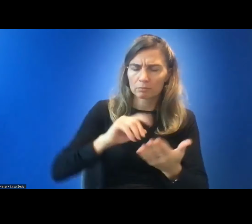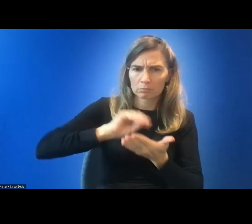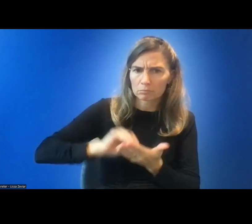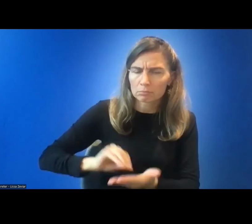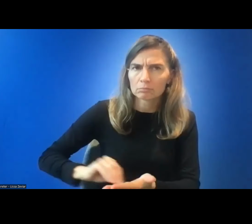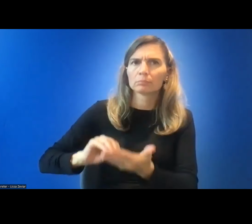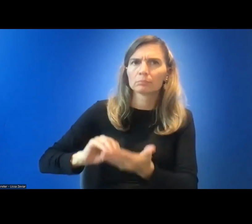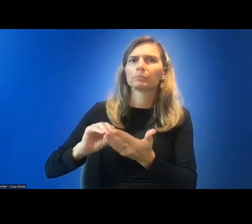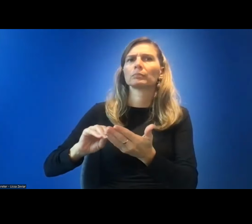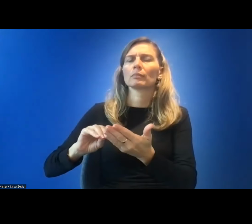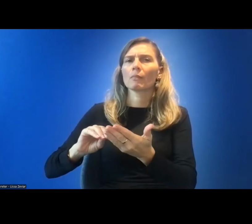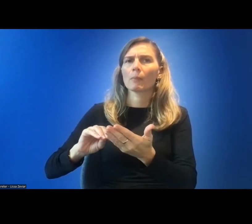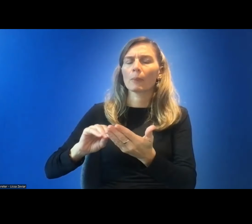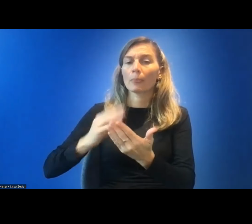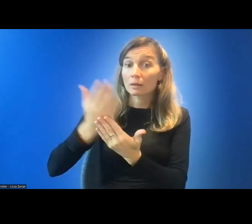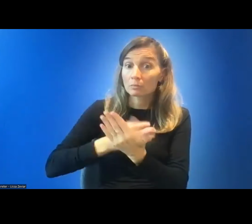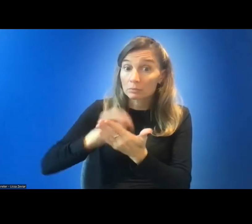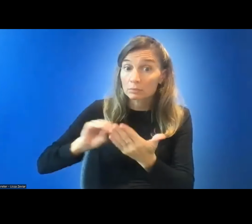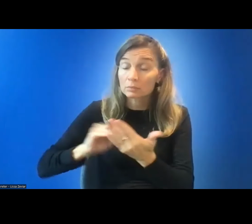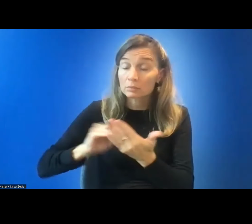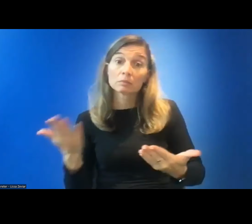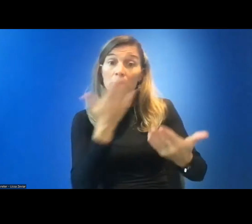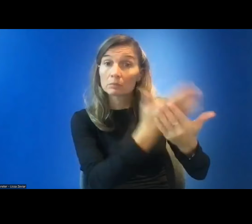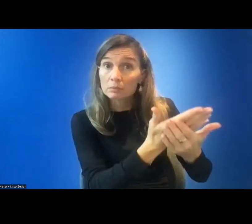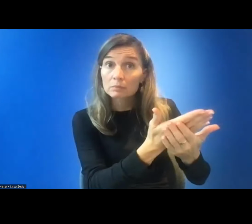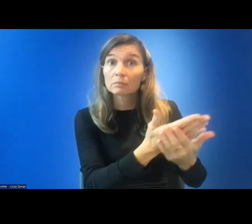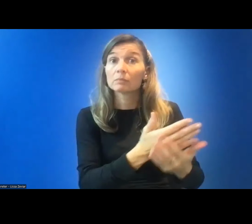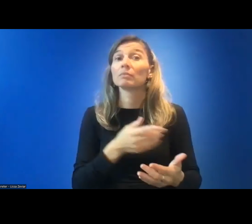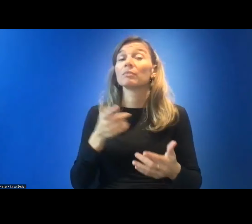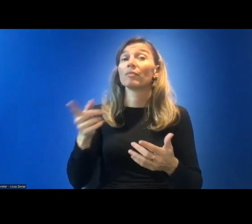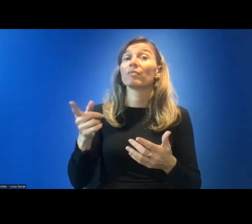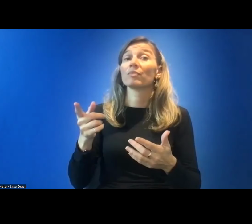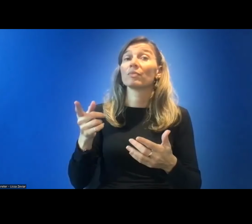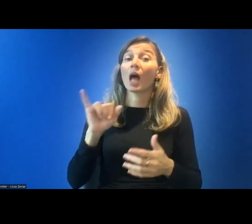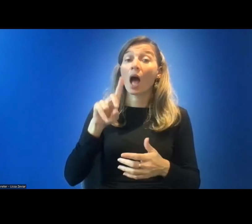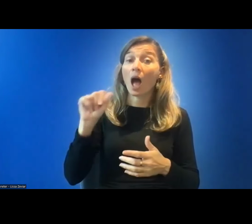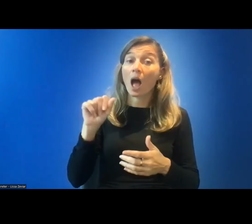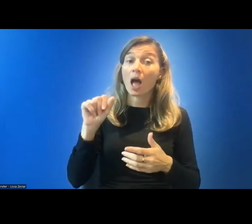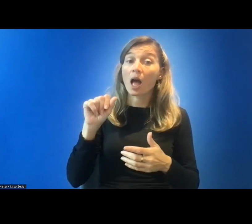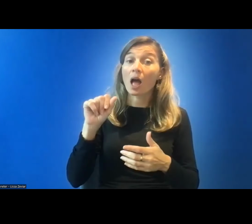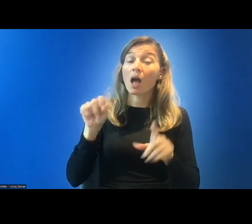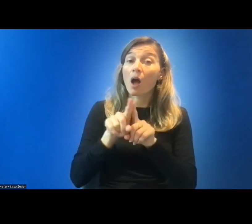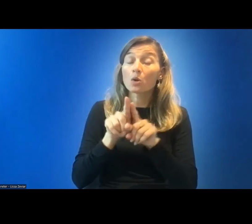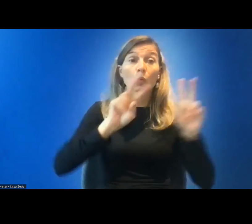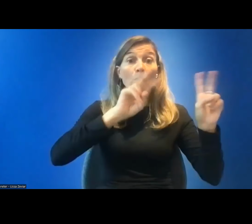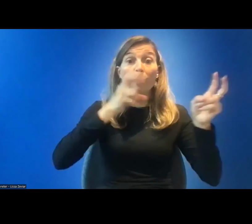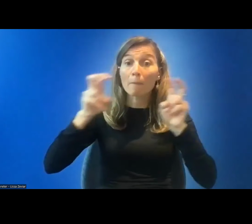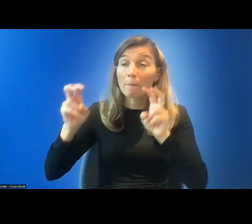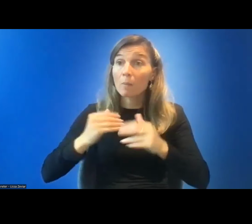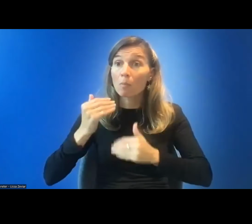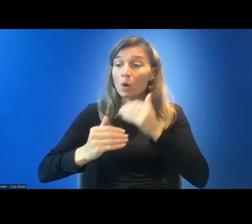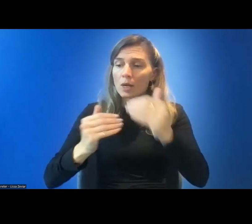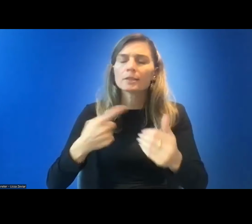written submissions and doing advocacy on behalf of the Alliance itself in general thematic processes carried out